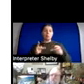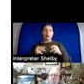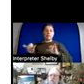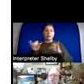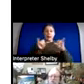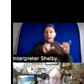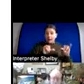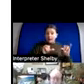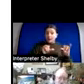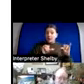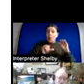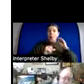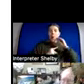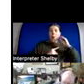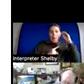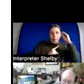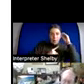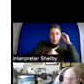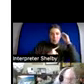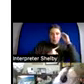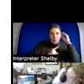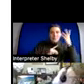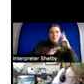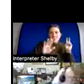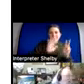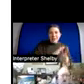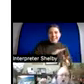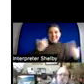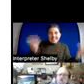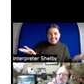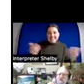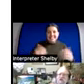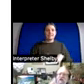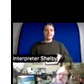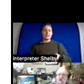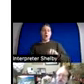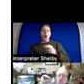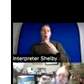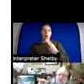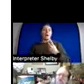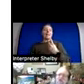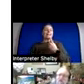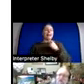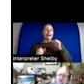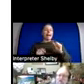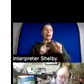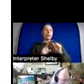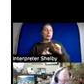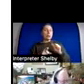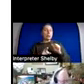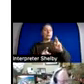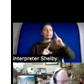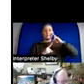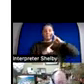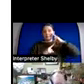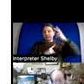um exactly oh say can you see